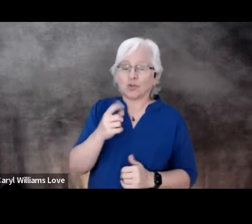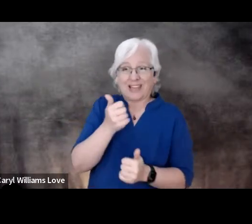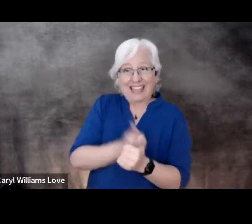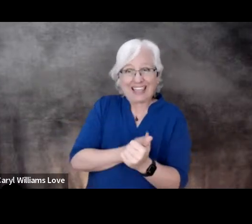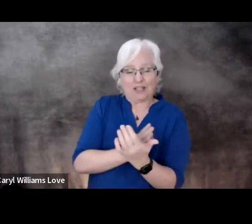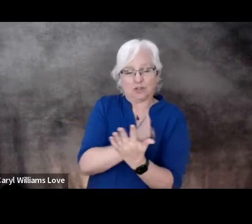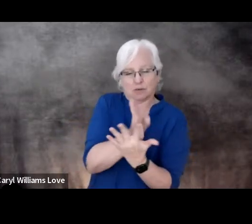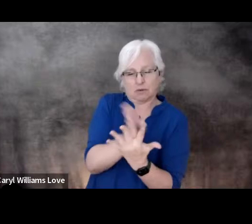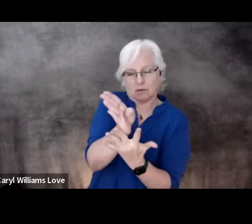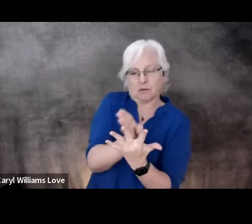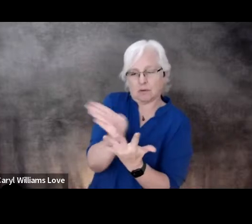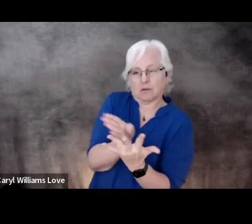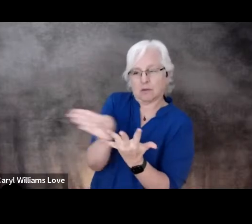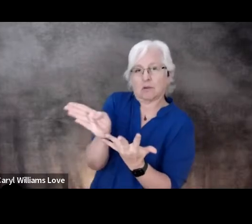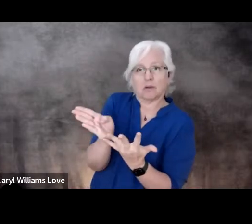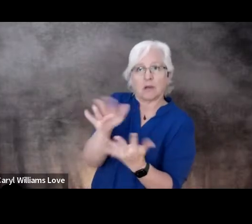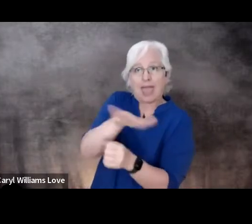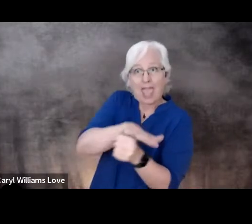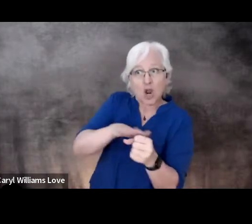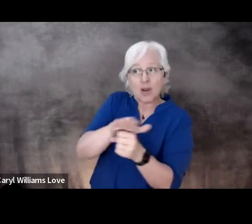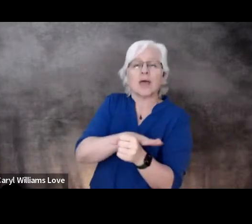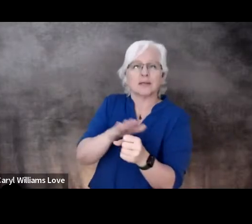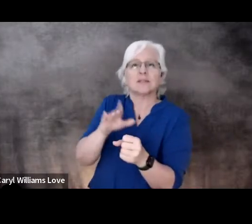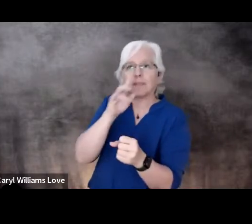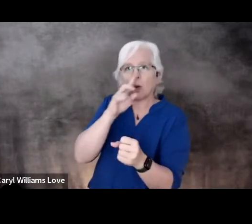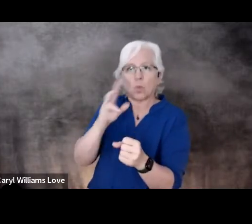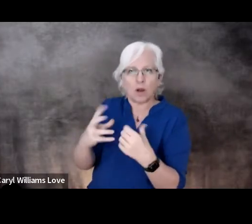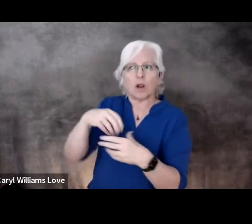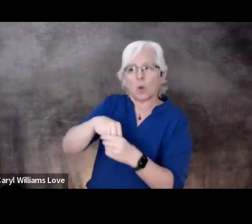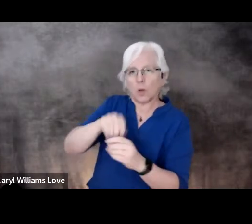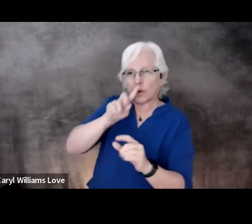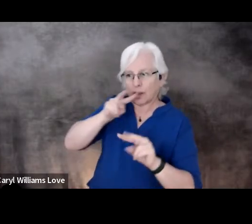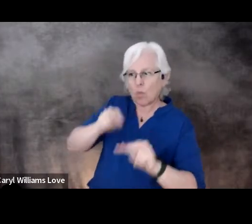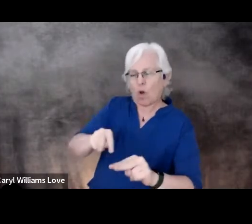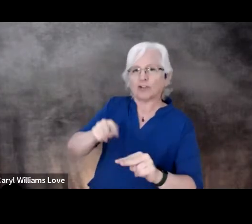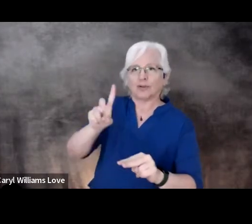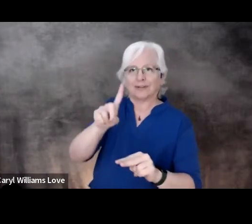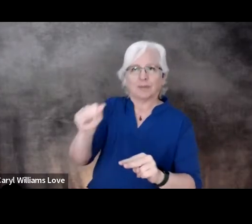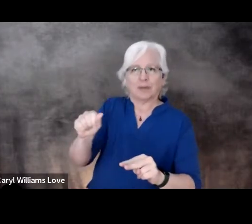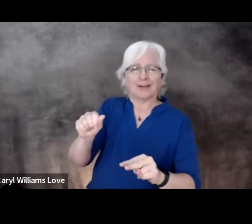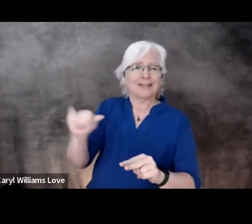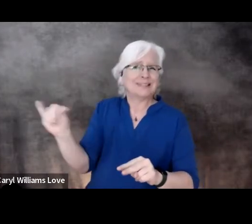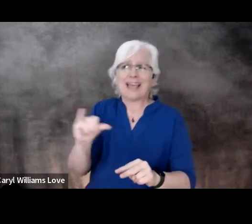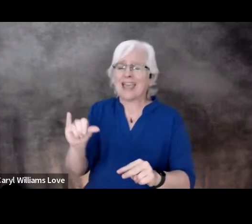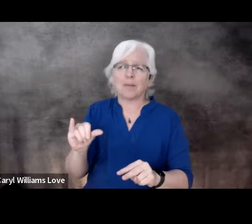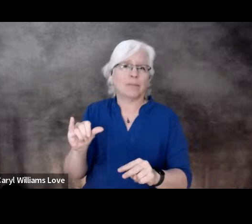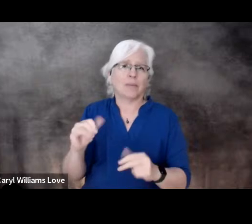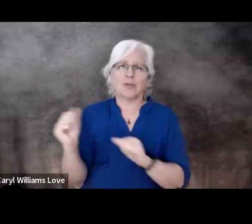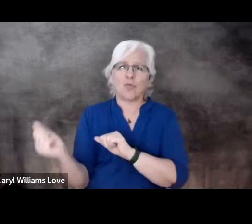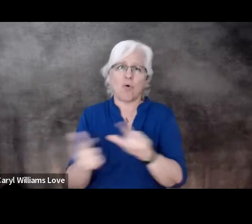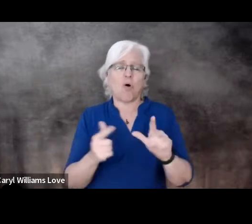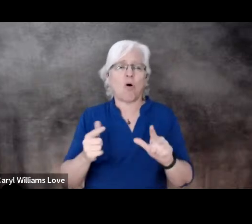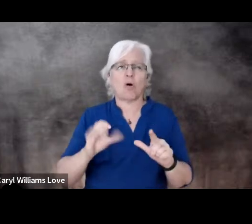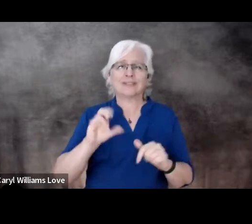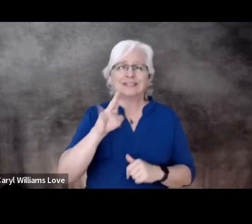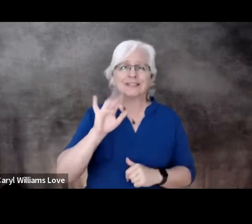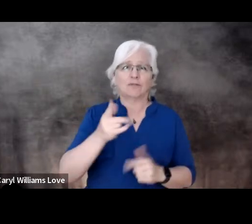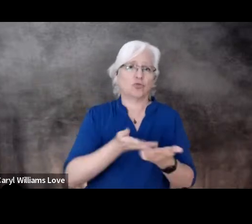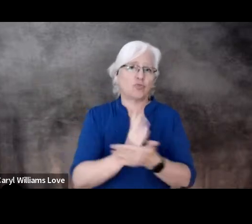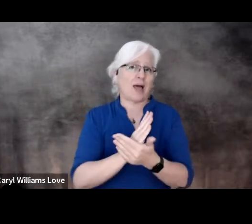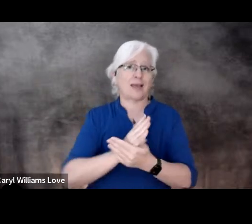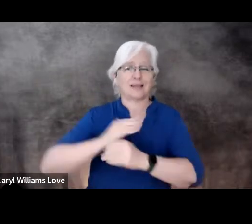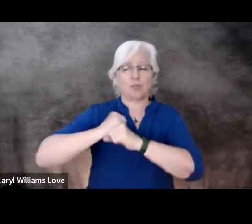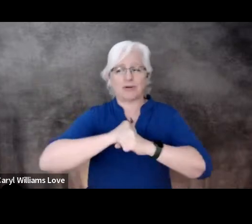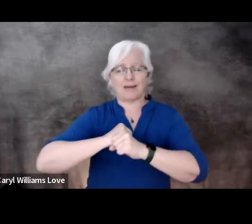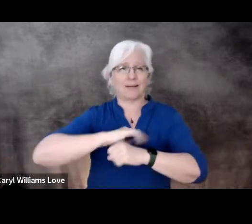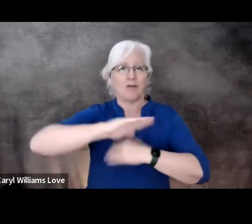work streams that I described, just as we do for other forms of civil rights and protections for different communities across society. And we do